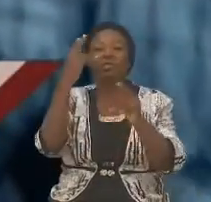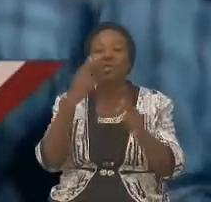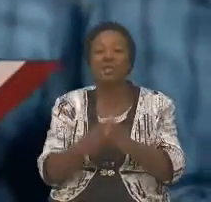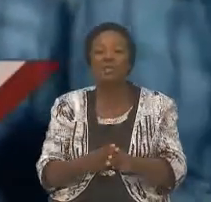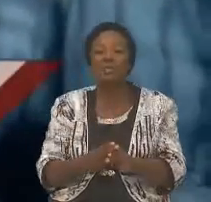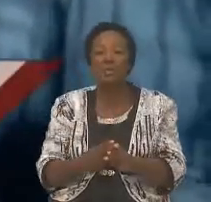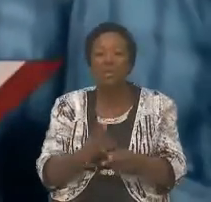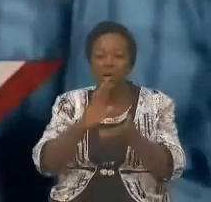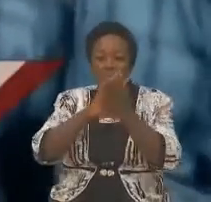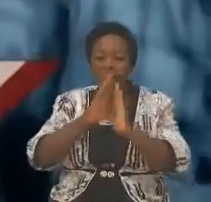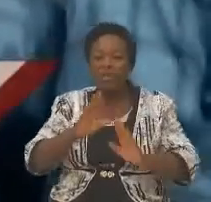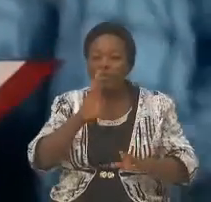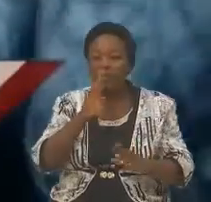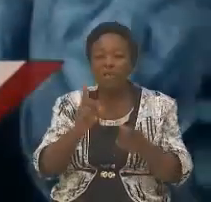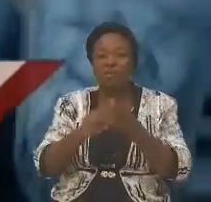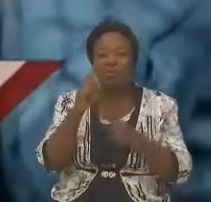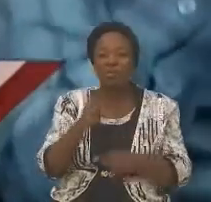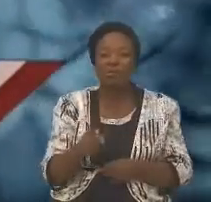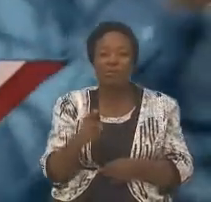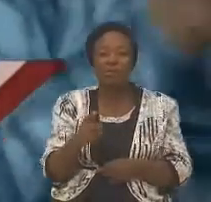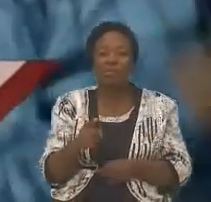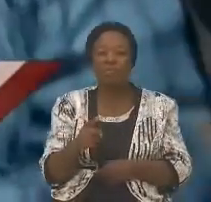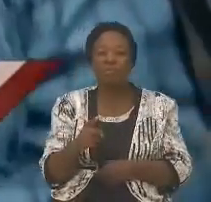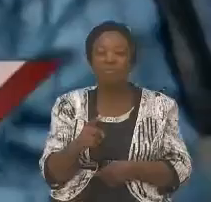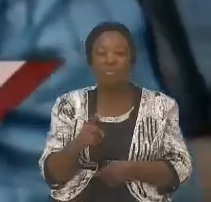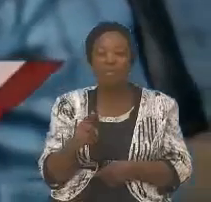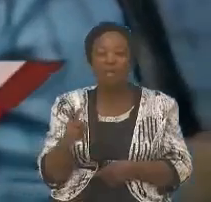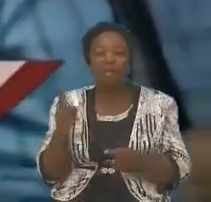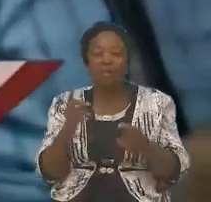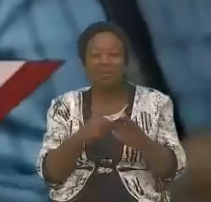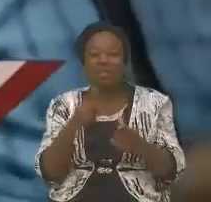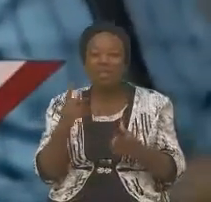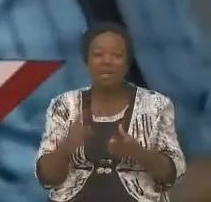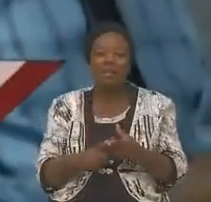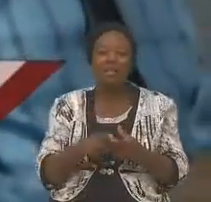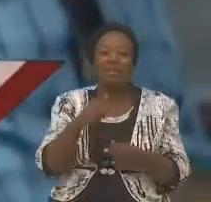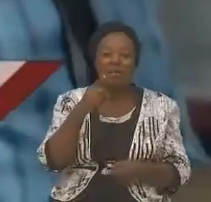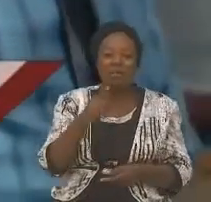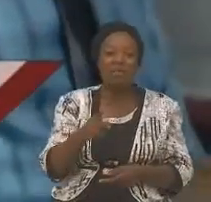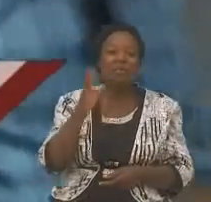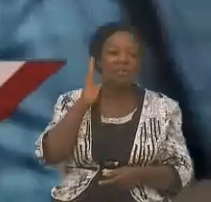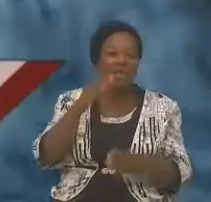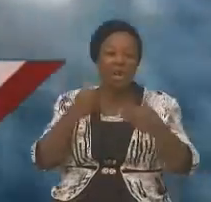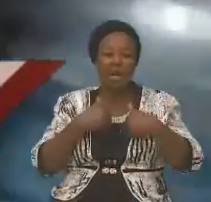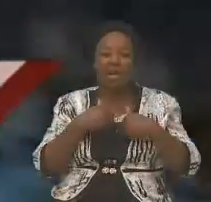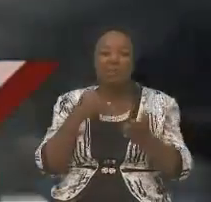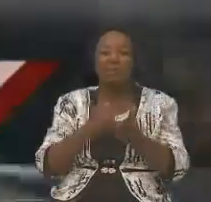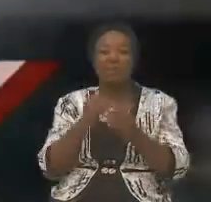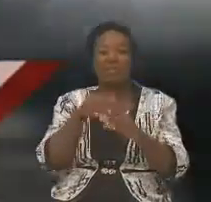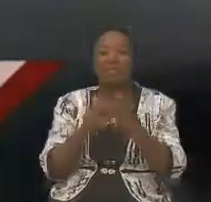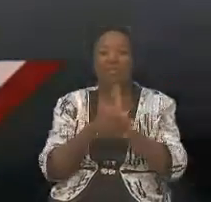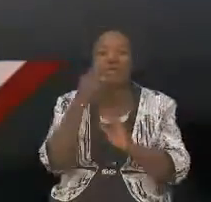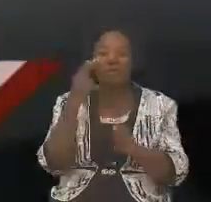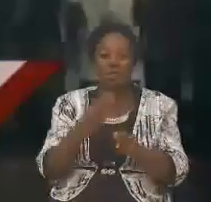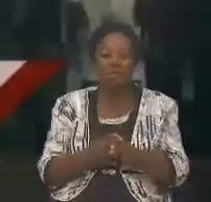in Jesus' name. Peace be unto thee. Fear not, thou